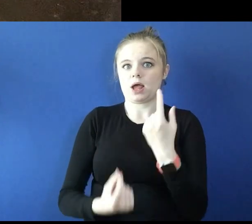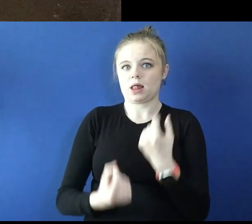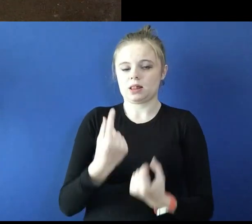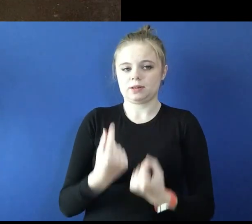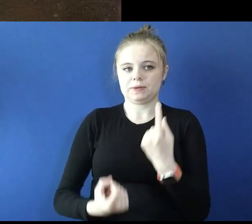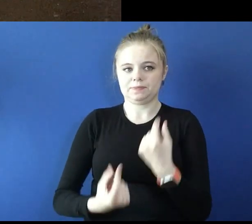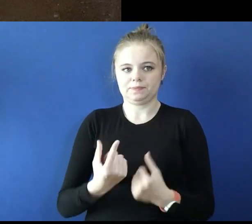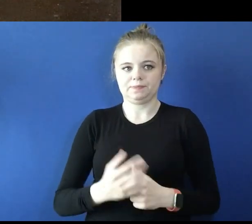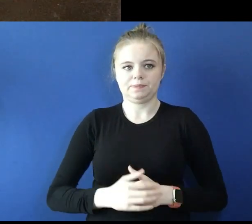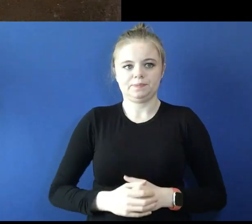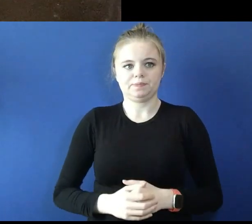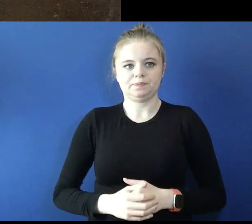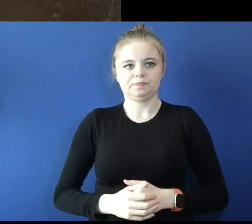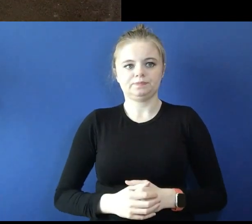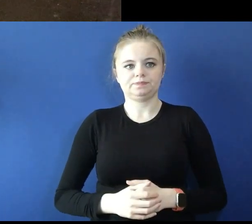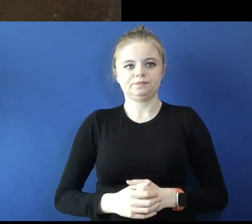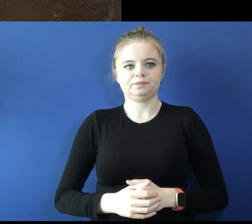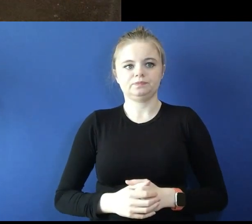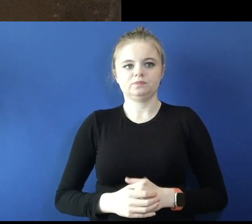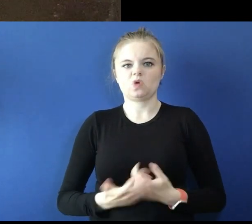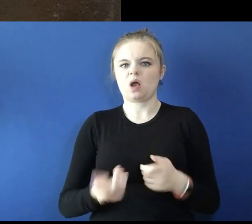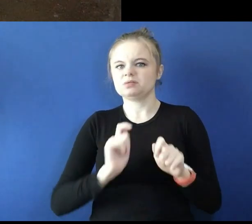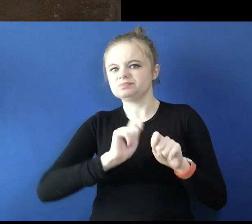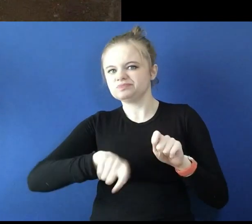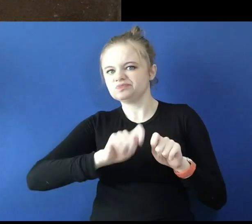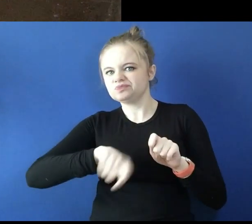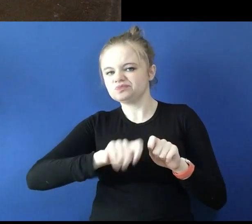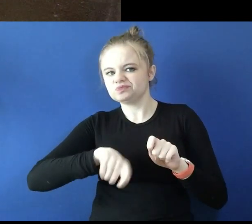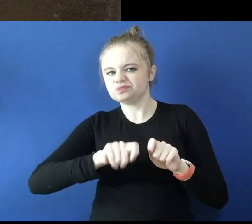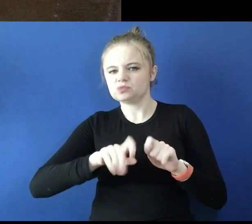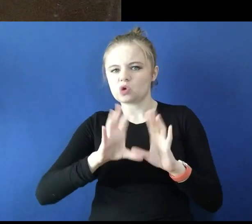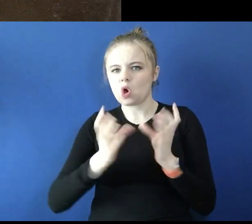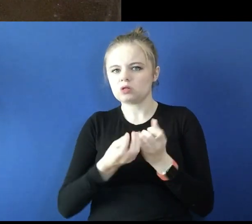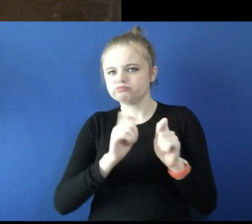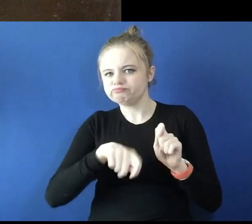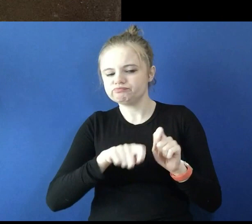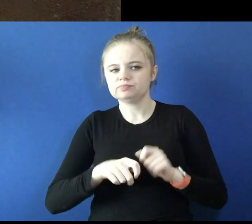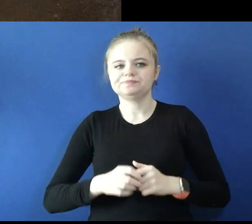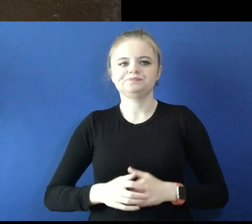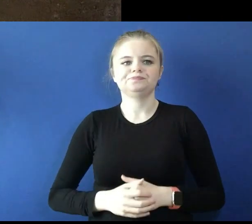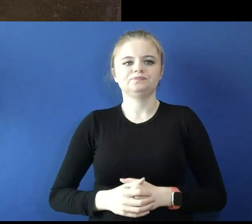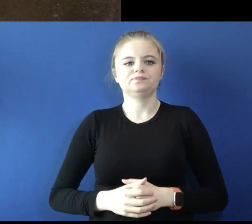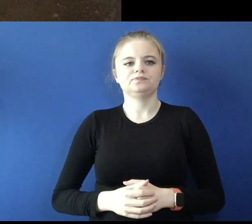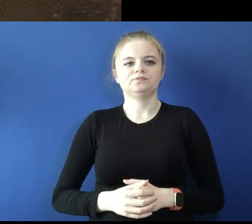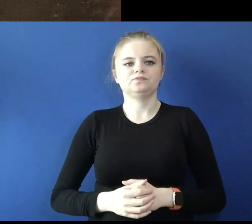just take all the nice gooey bits off the spoon.